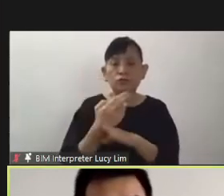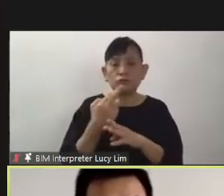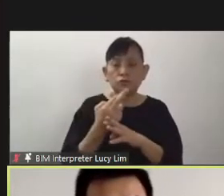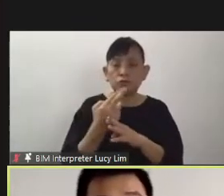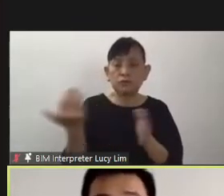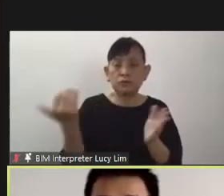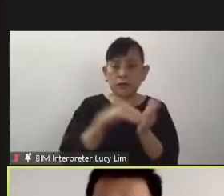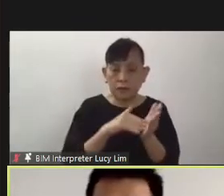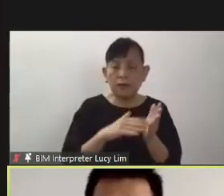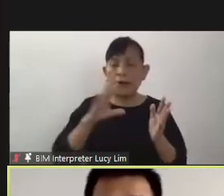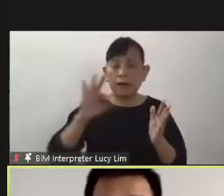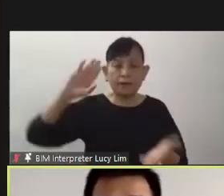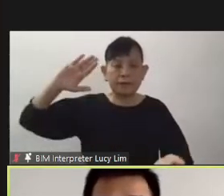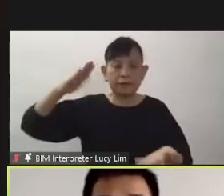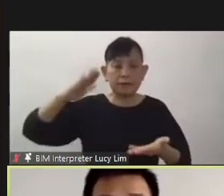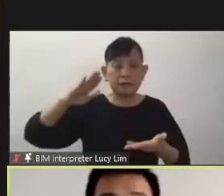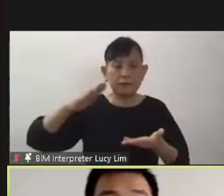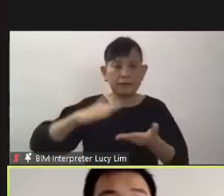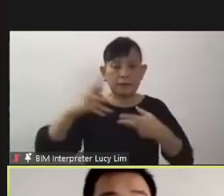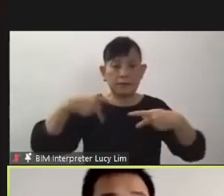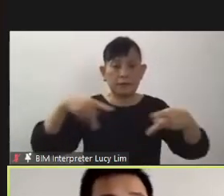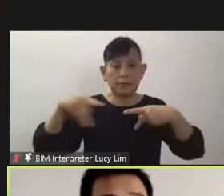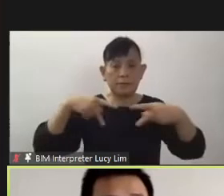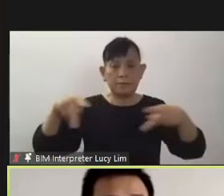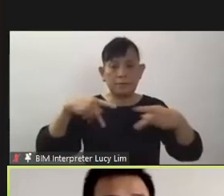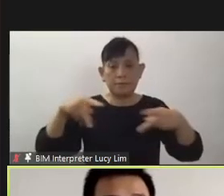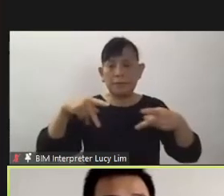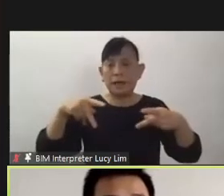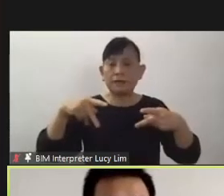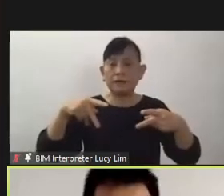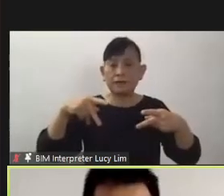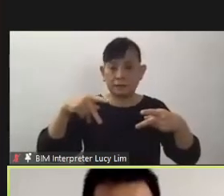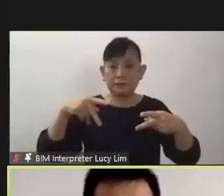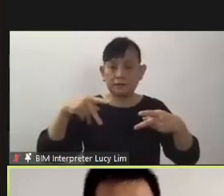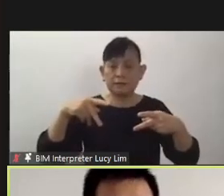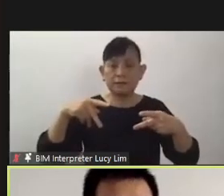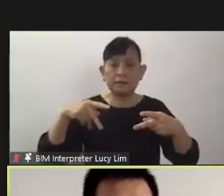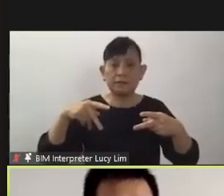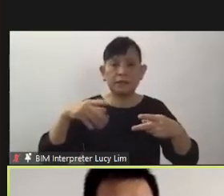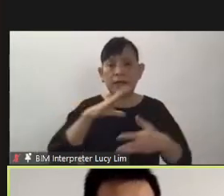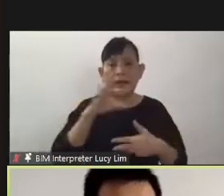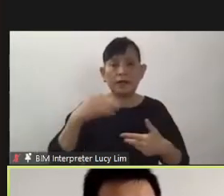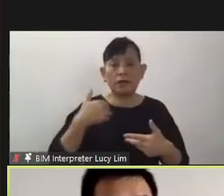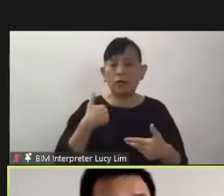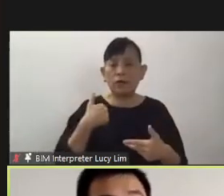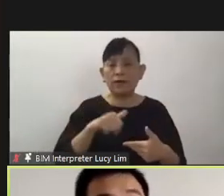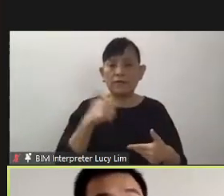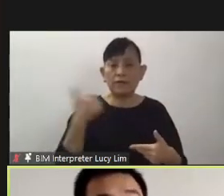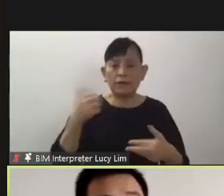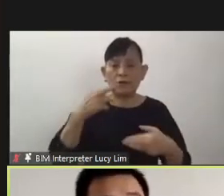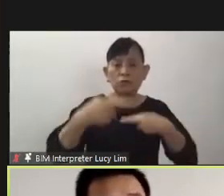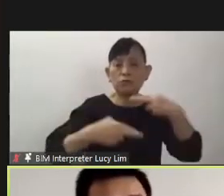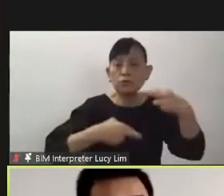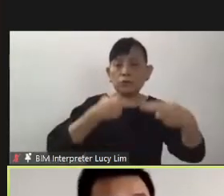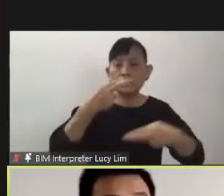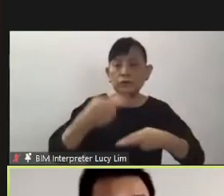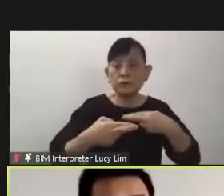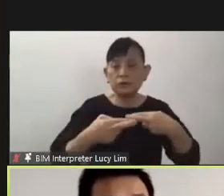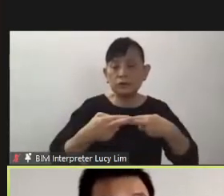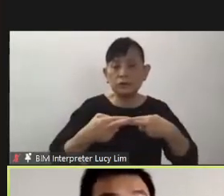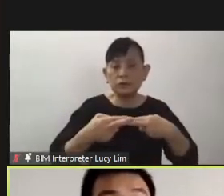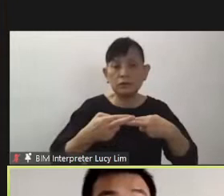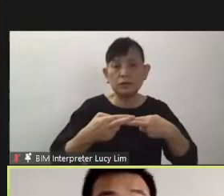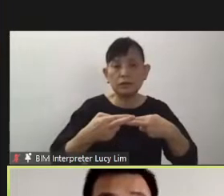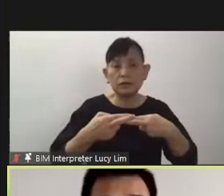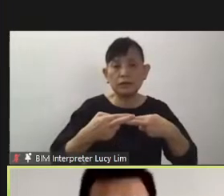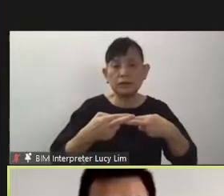plastic pollution. And beside that, we also have other mechanisms such as reusable or refill system